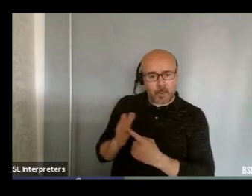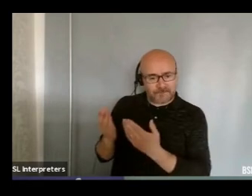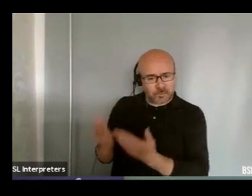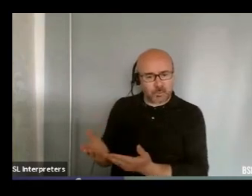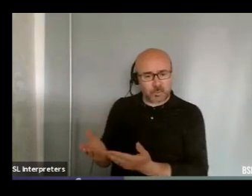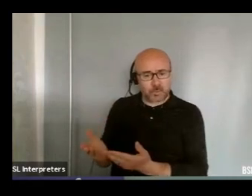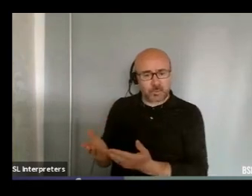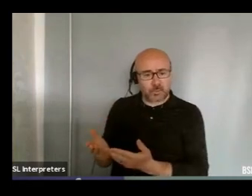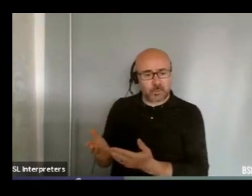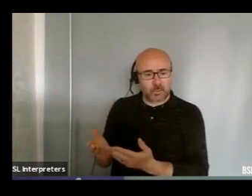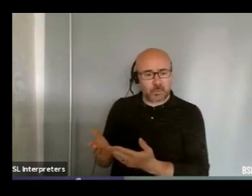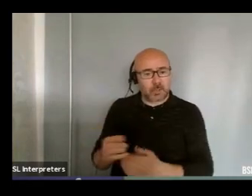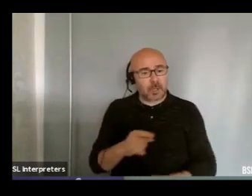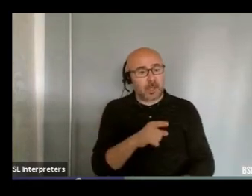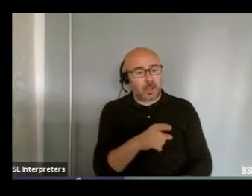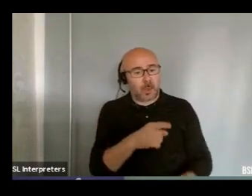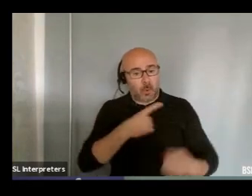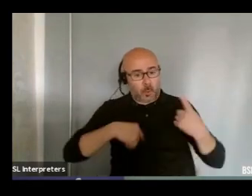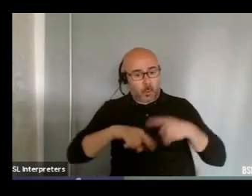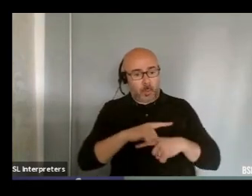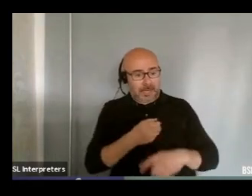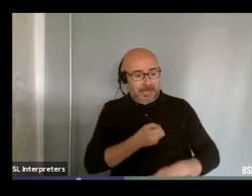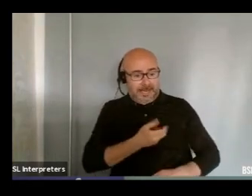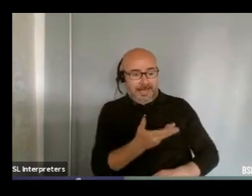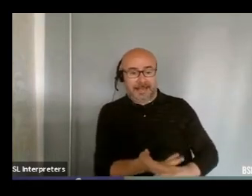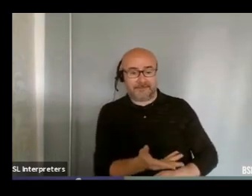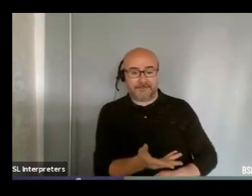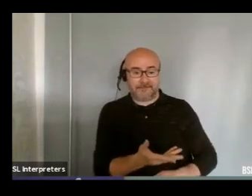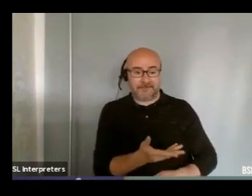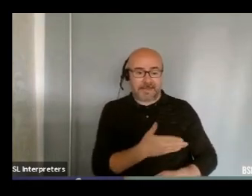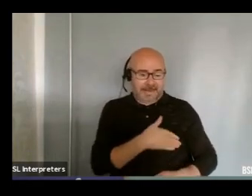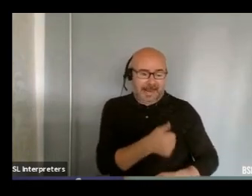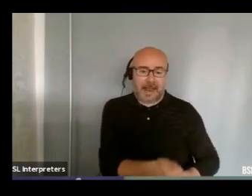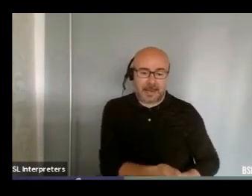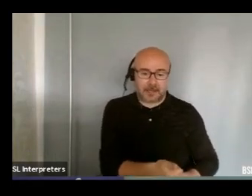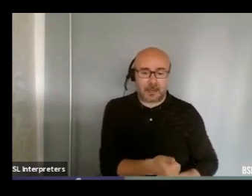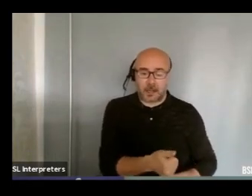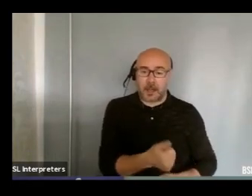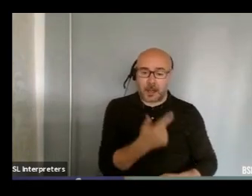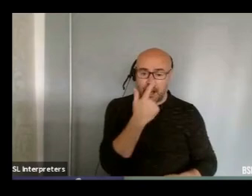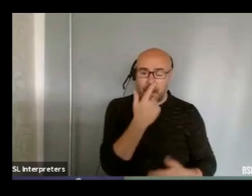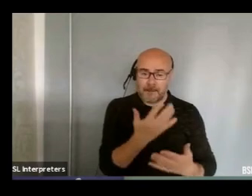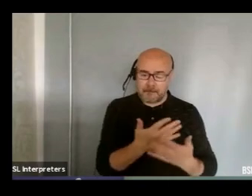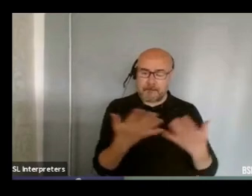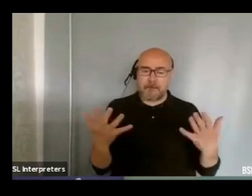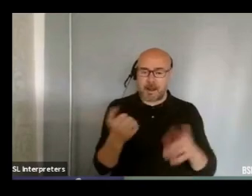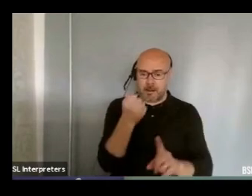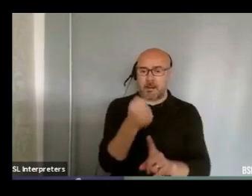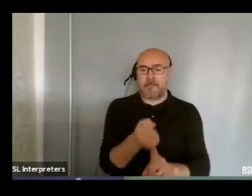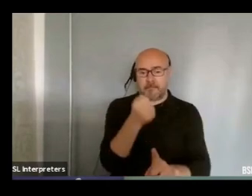that moment of kindness can have a tremendous amount of giving. But a lot of people are telling me that